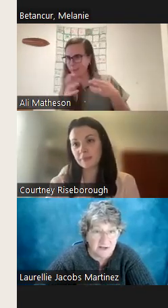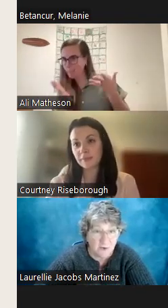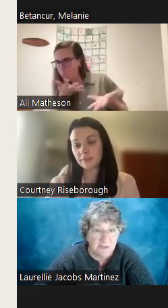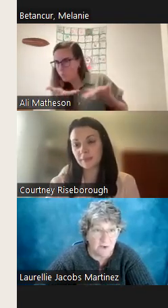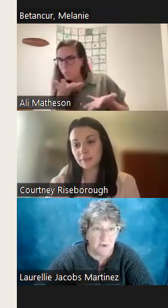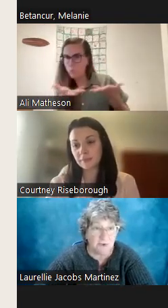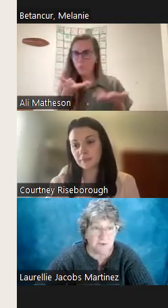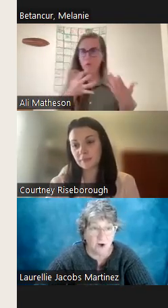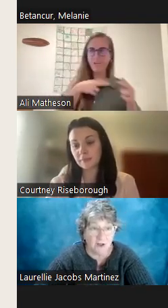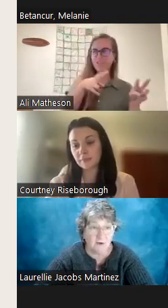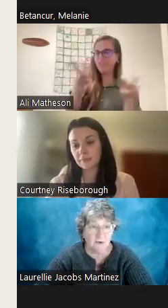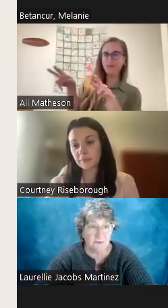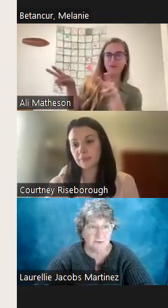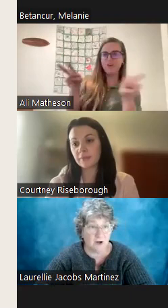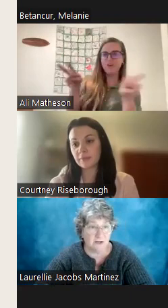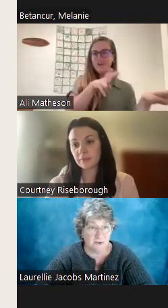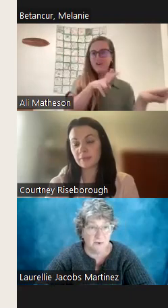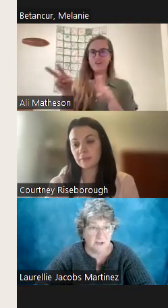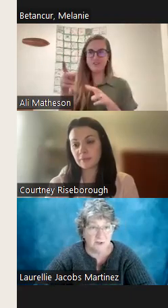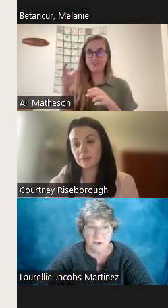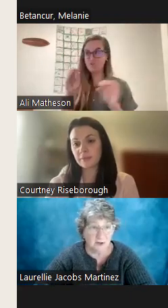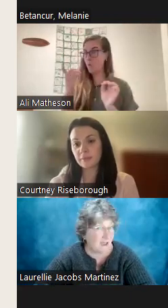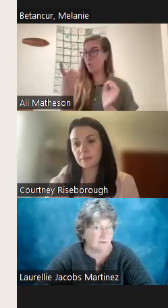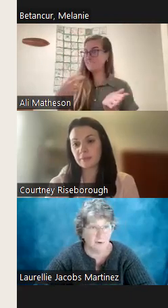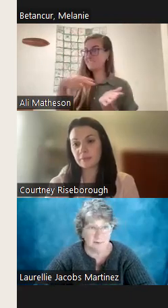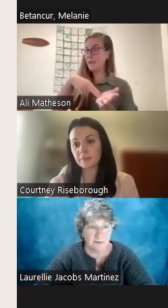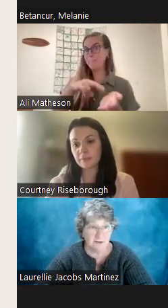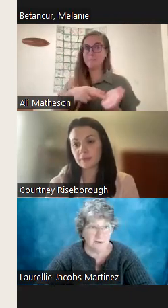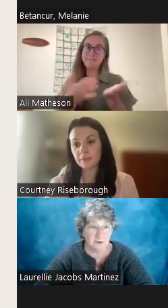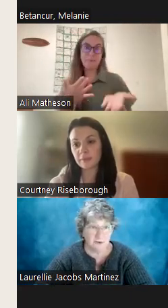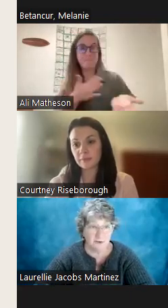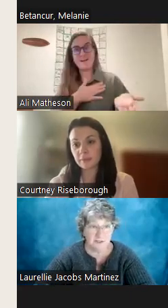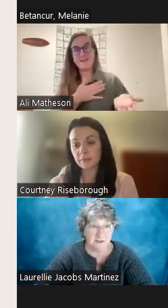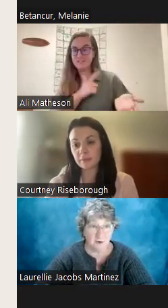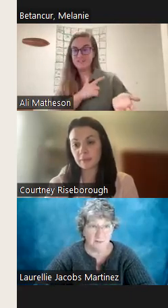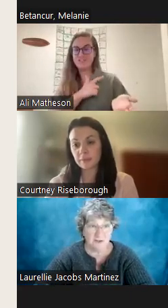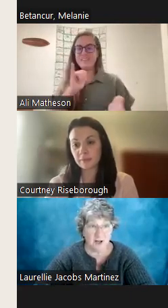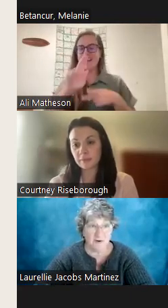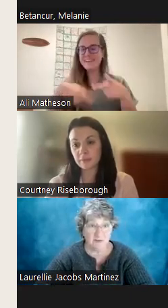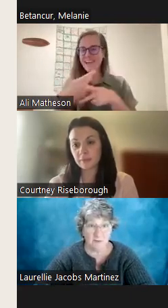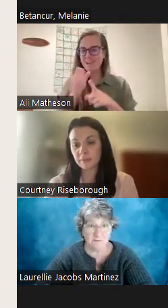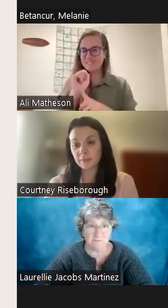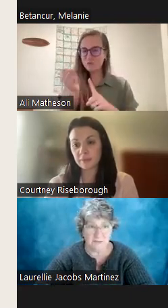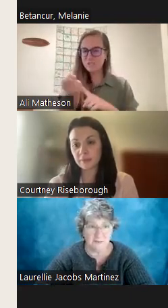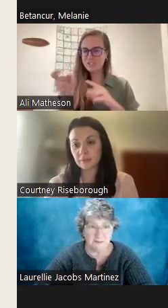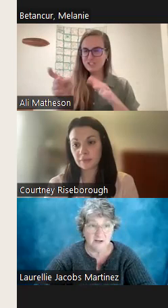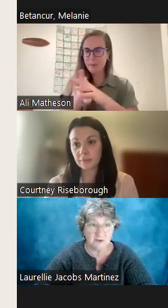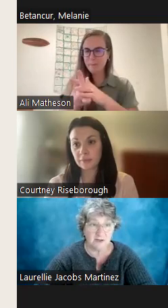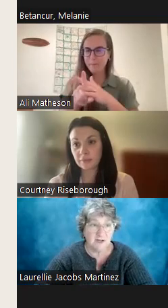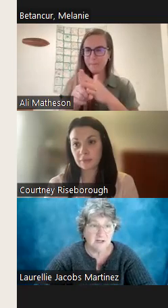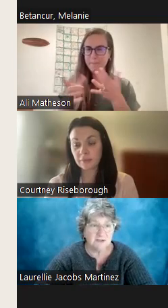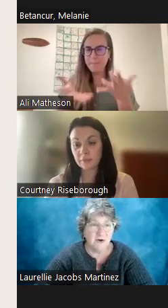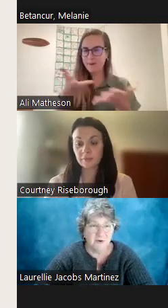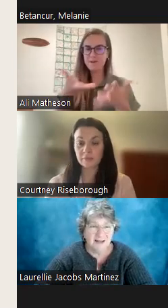lips. I had no idea who she was calling or who she was talking to. So I was looking back and forth between the two nurses and nobody stood up. And I thought, well, maybe it's my